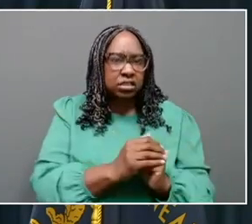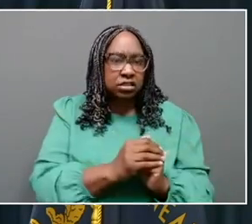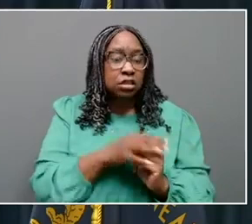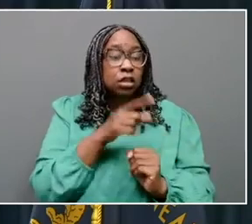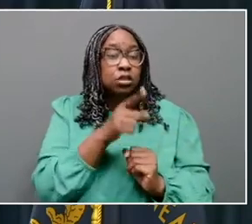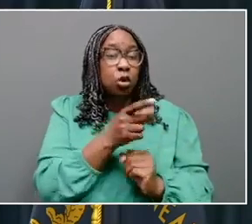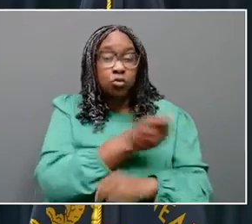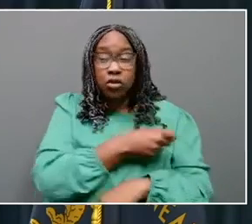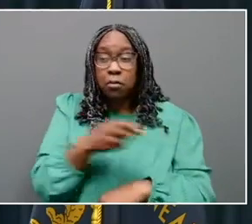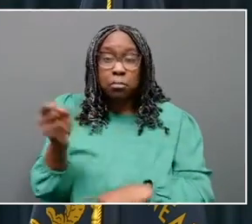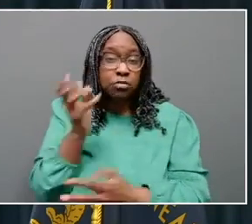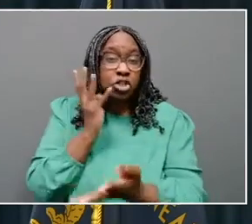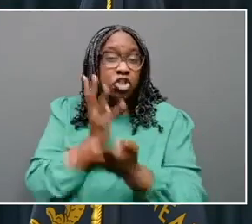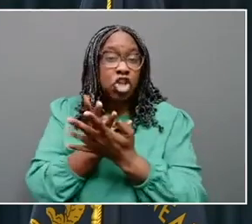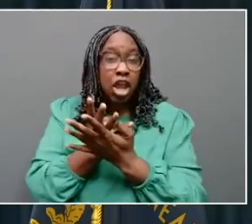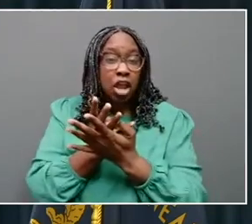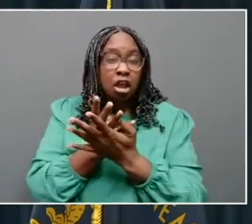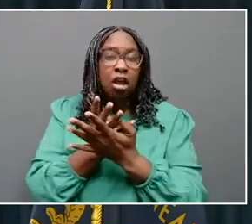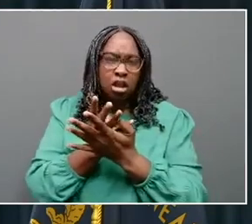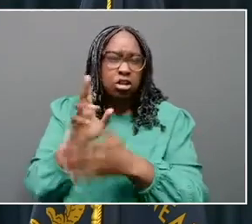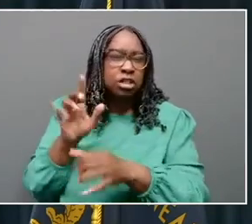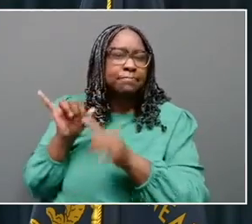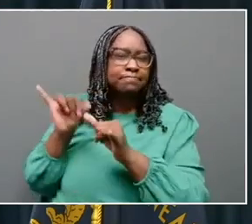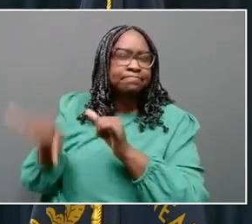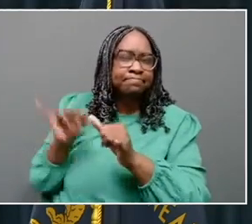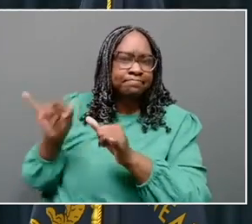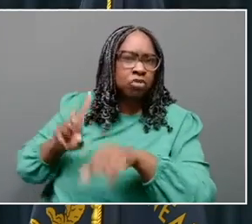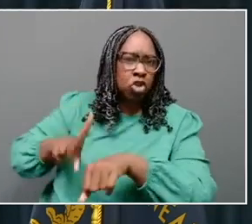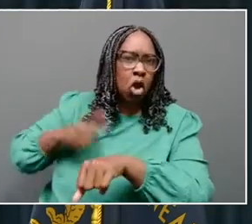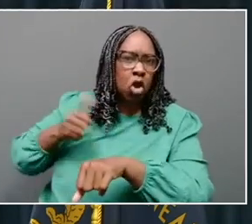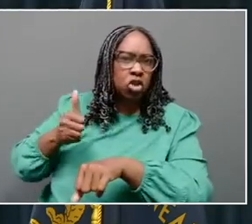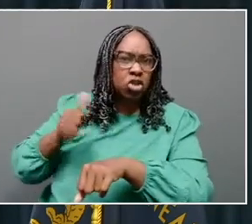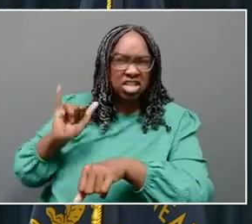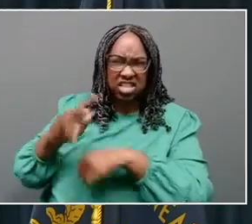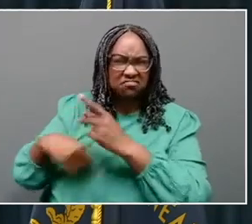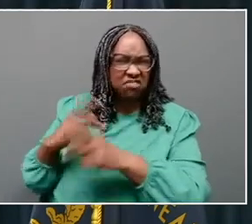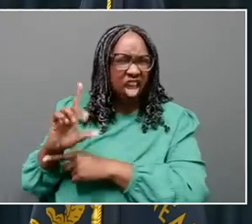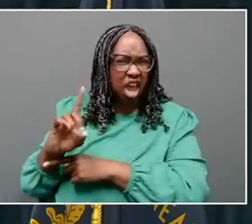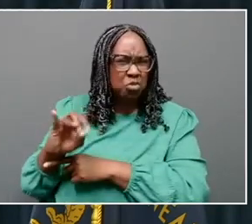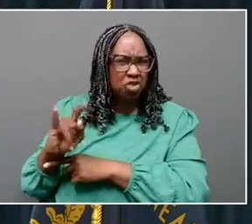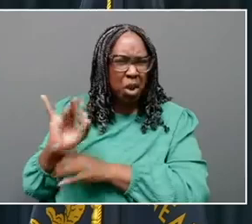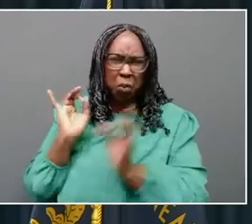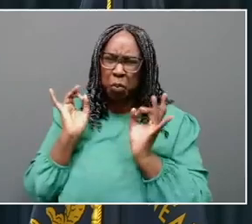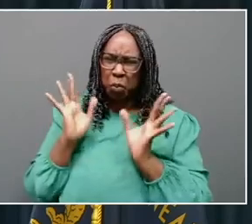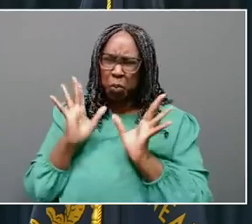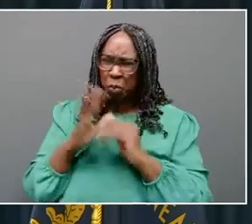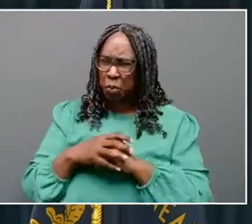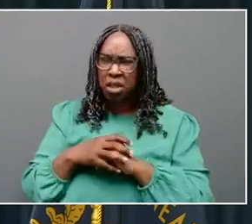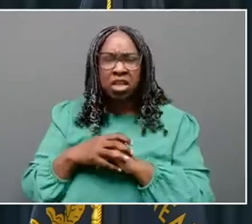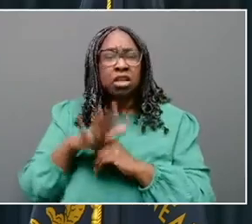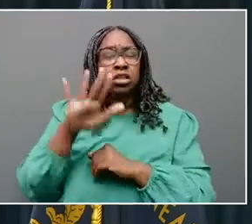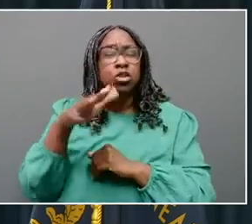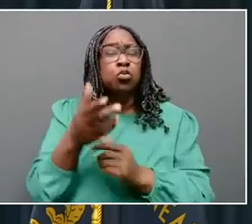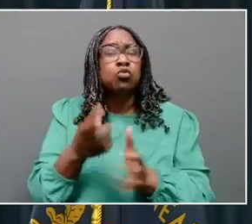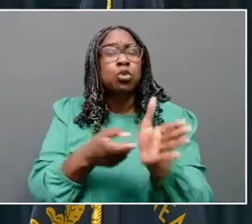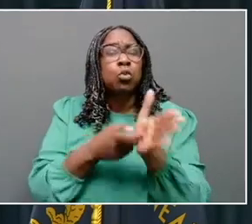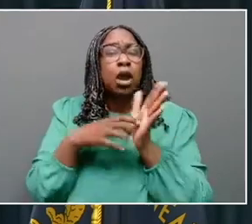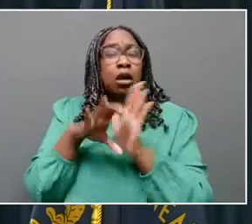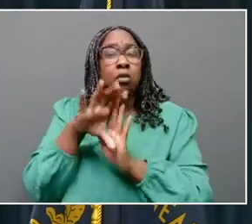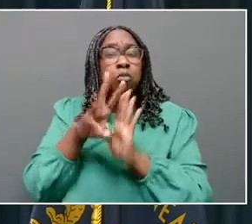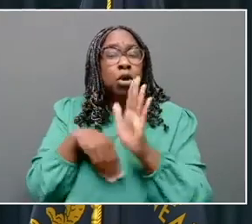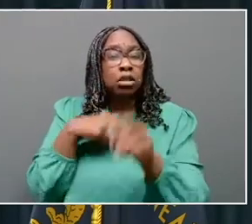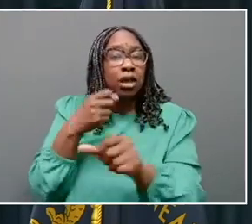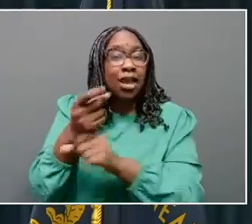for committing those absolutely heinous crimes. I signed legislation that requires the Commonwealth to produce an annual report on